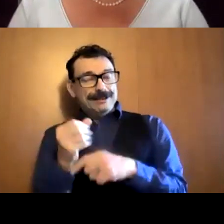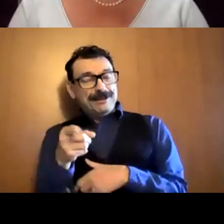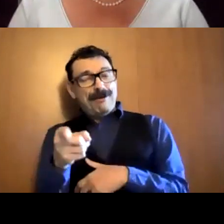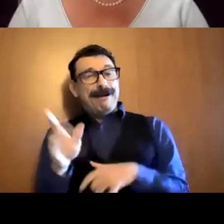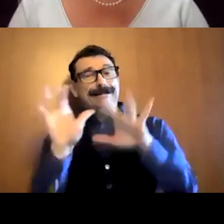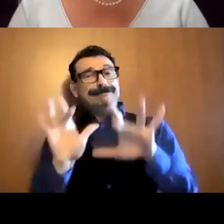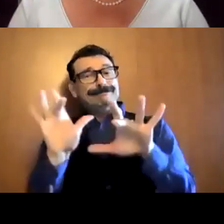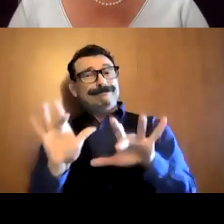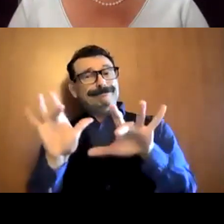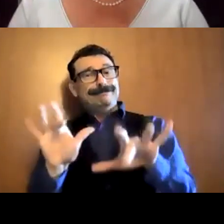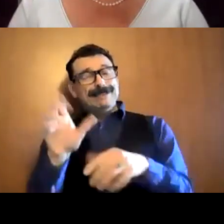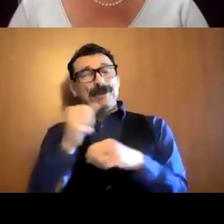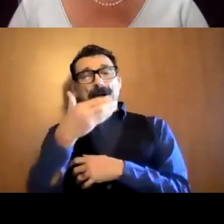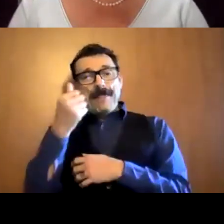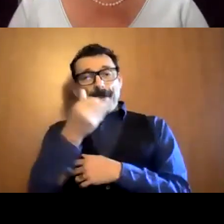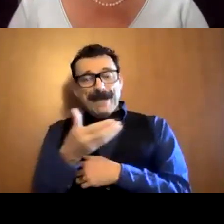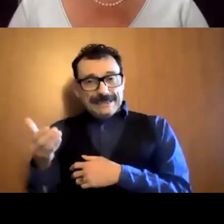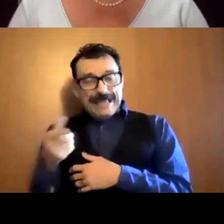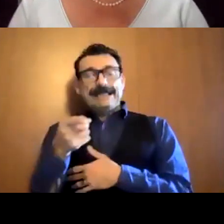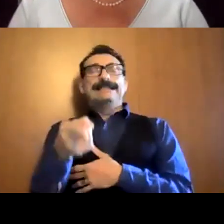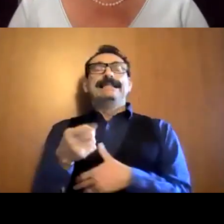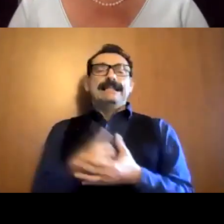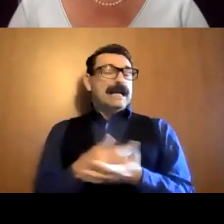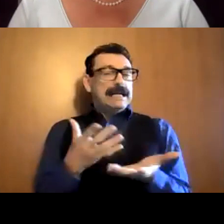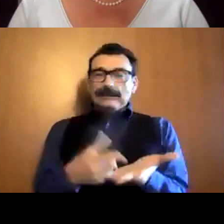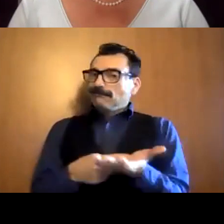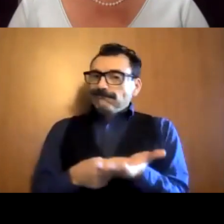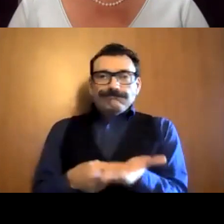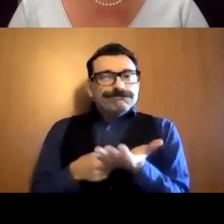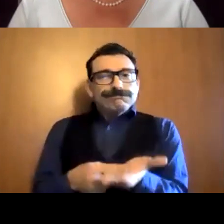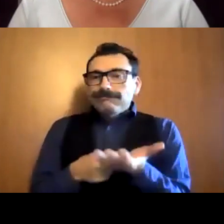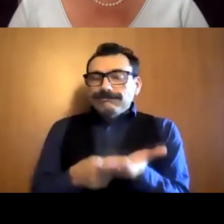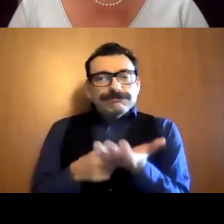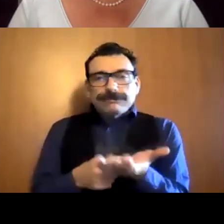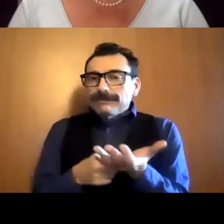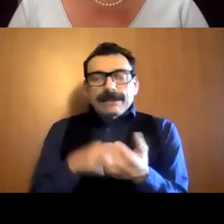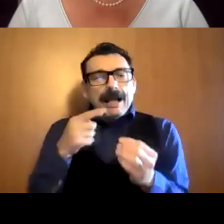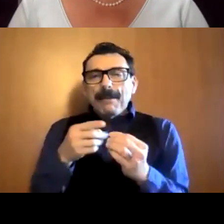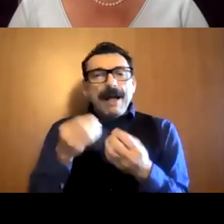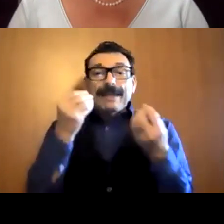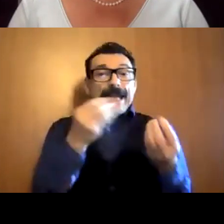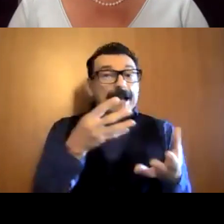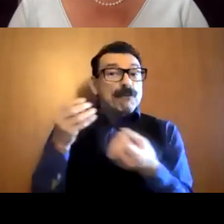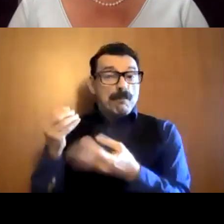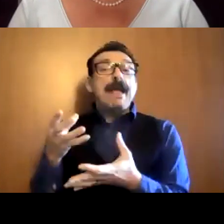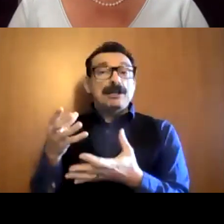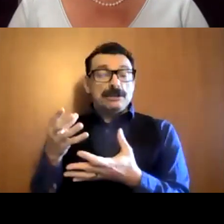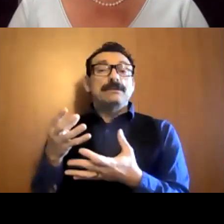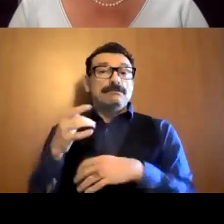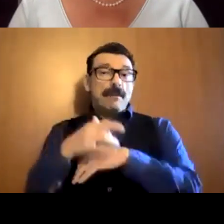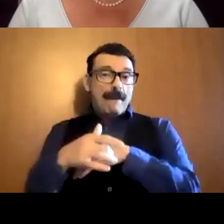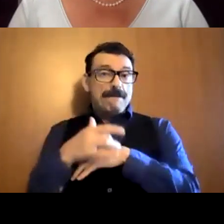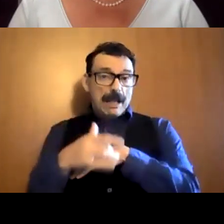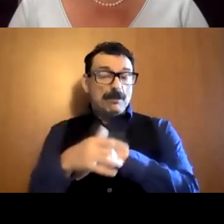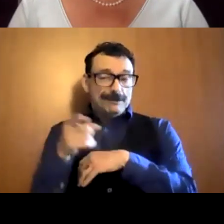thing you can do is continue to talk about the information that is available, just like Dr. Clayborne